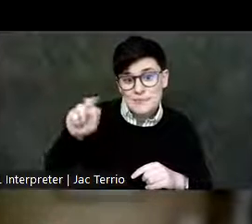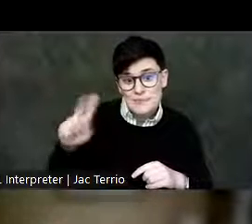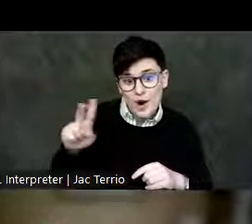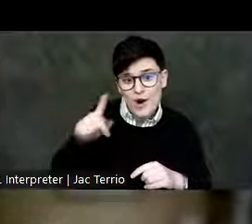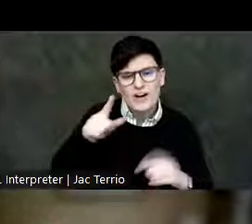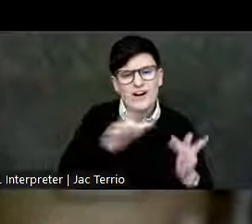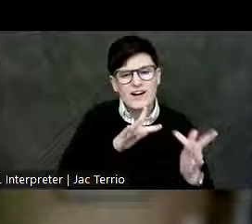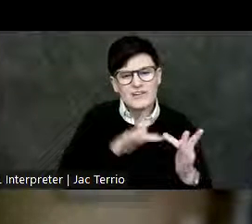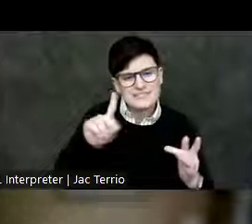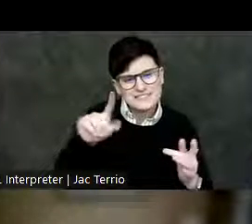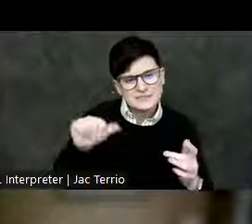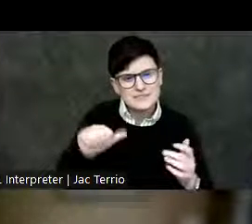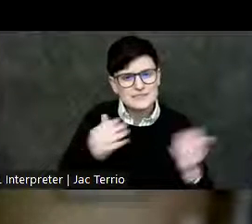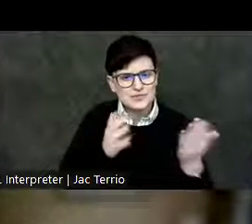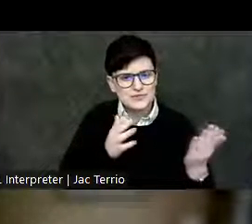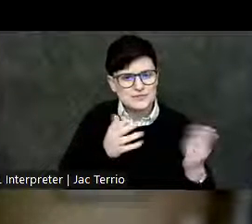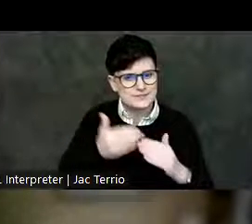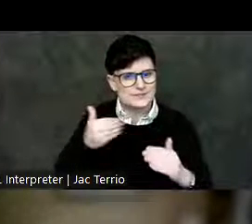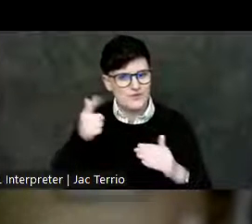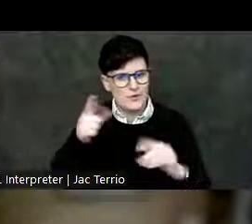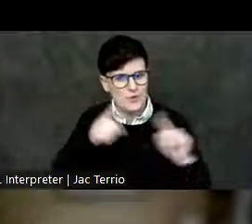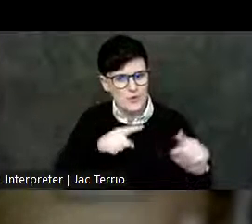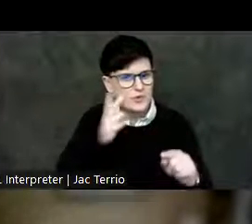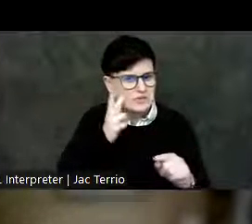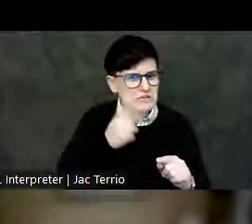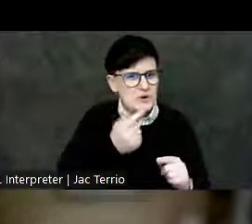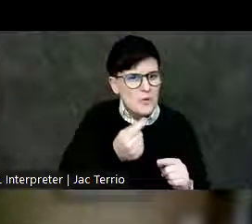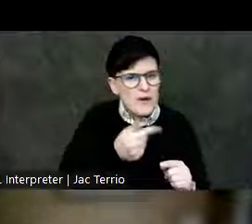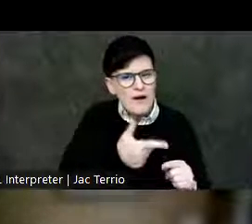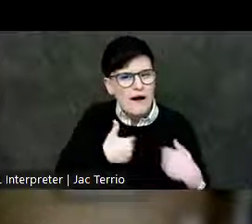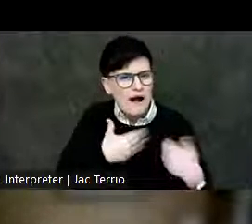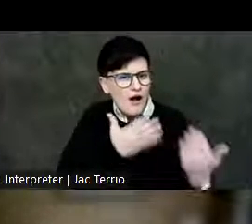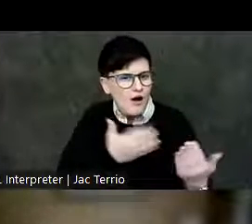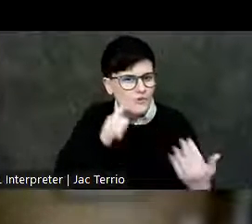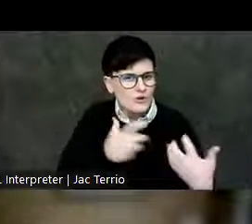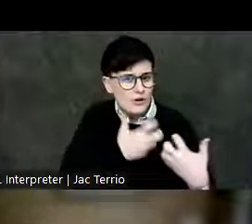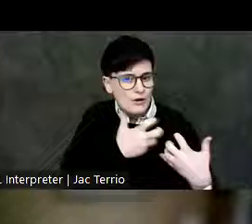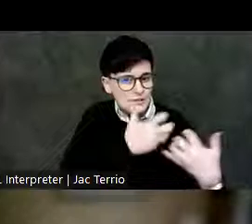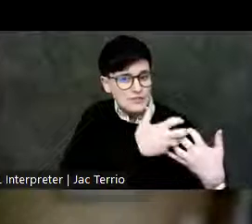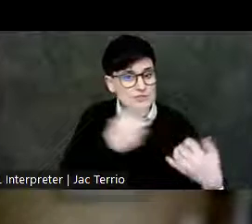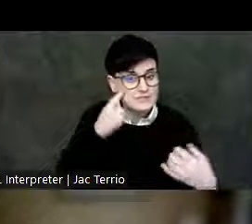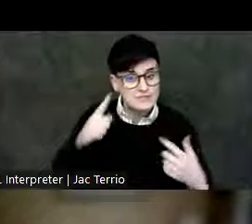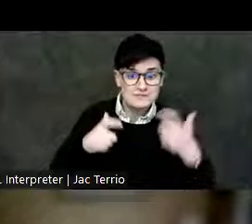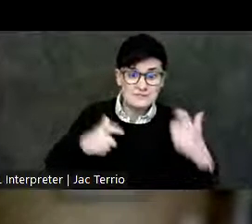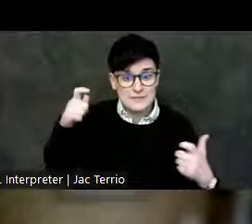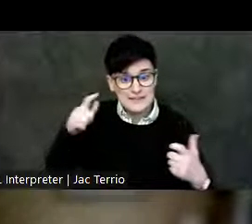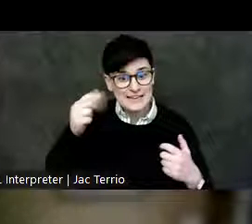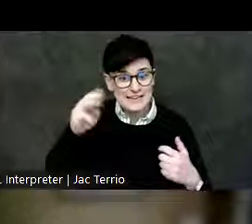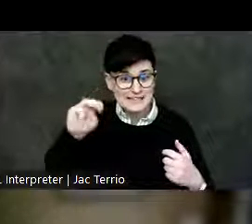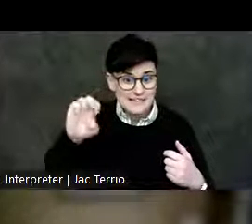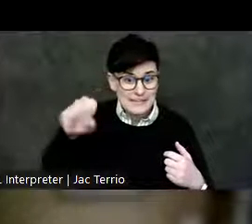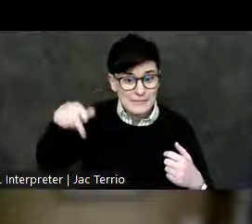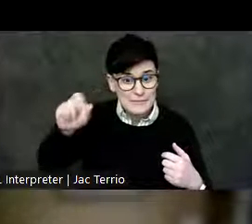go to see how they will be able to accommodate you. For large theme parks such as Disney, check out these links